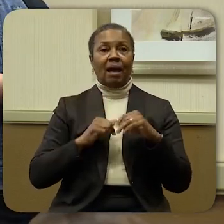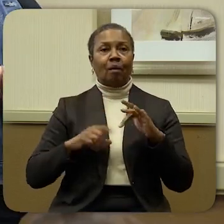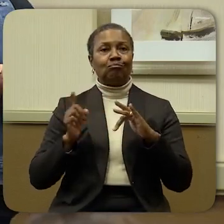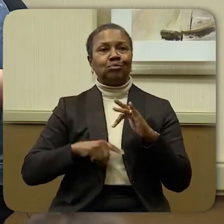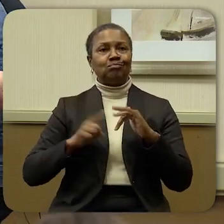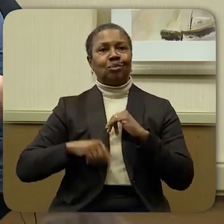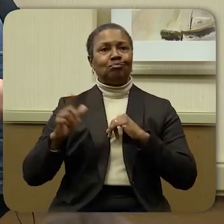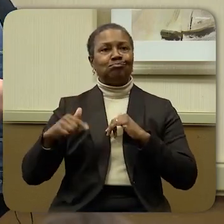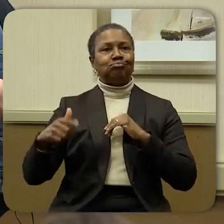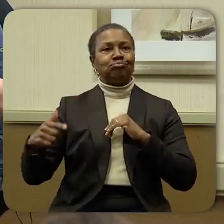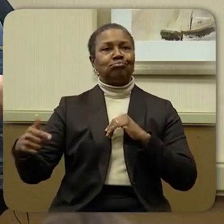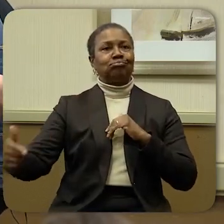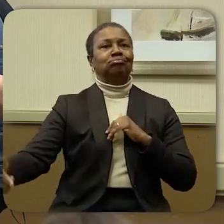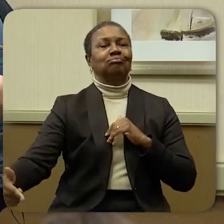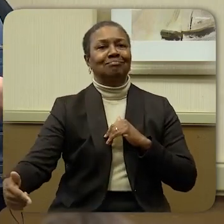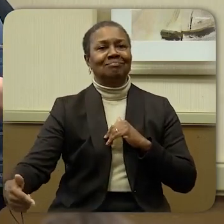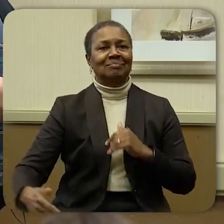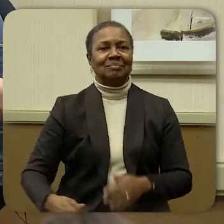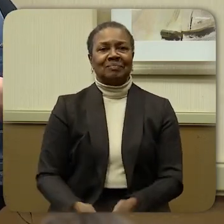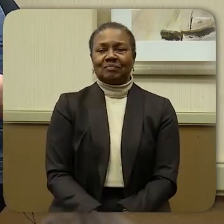and catch us back up.